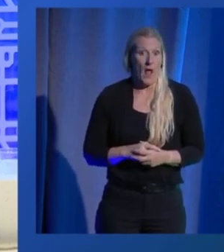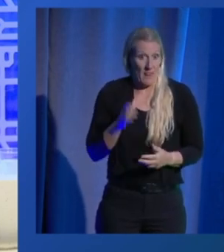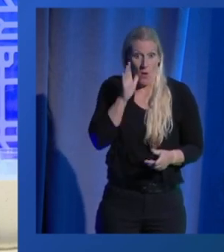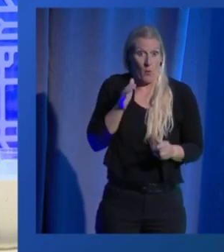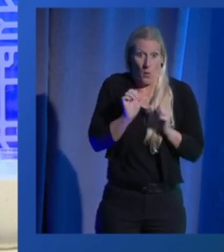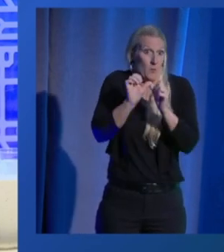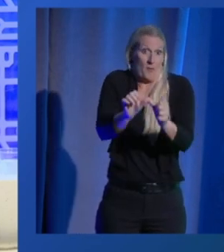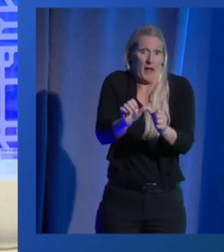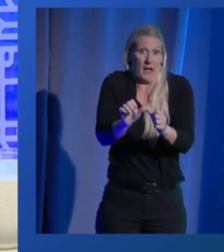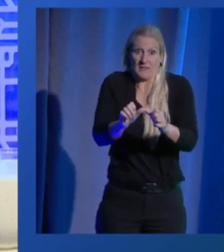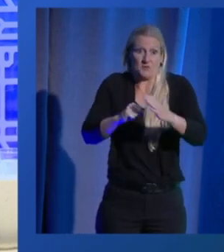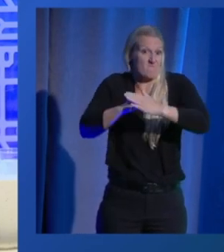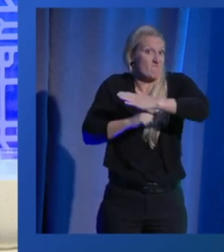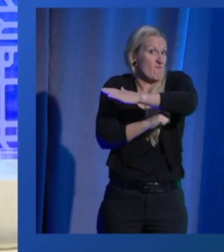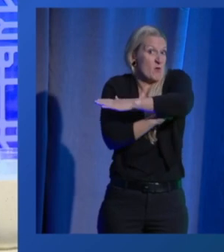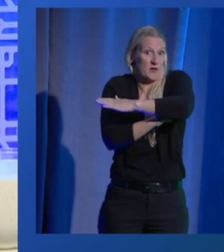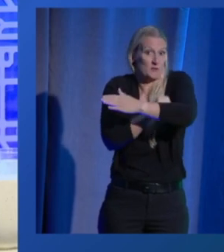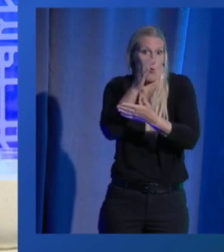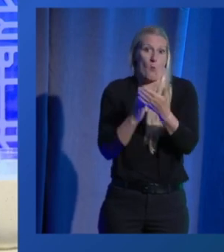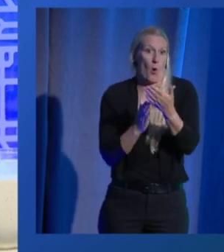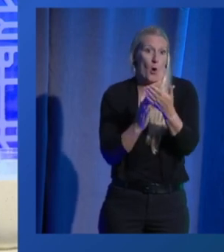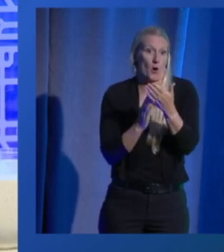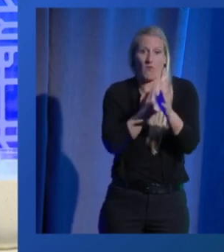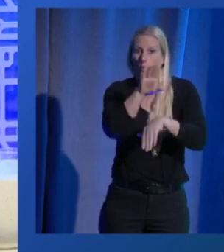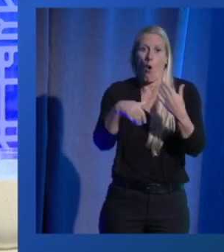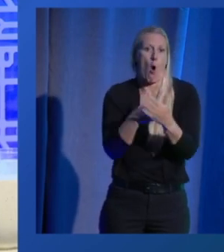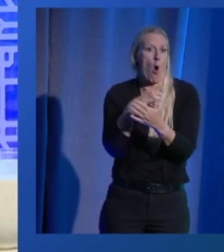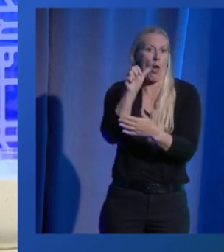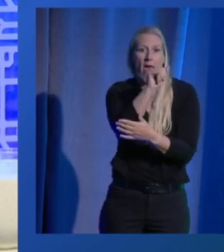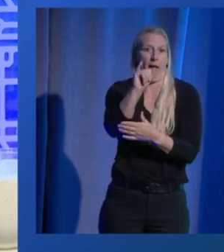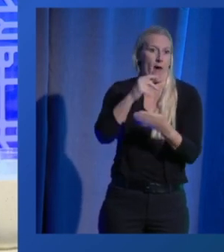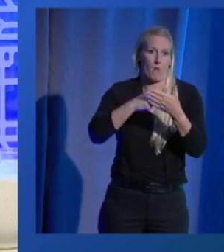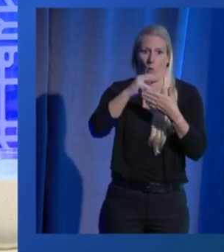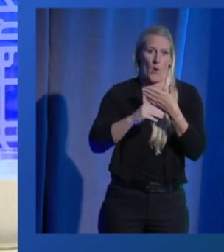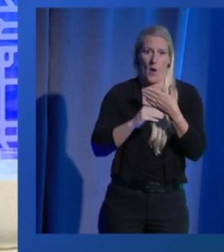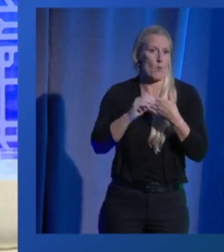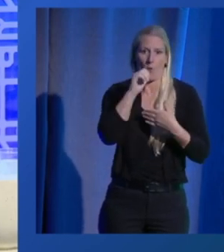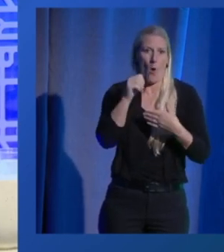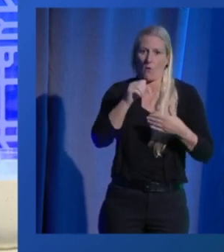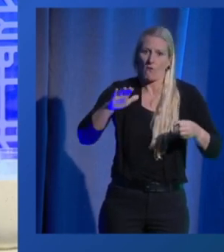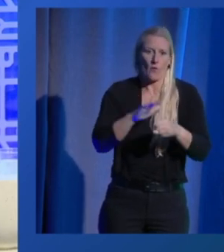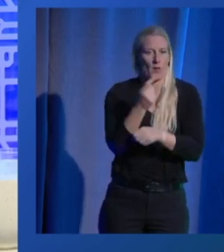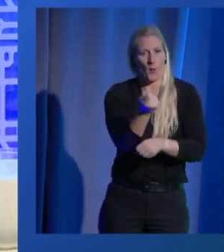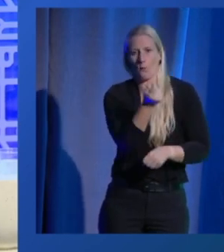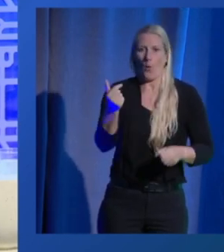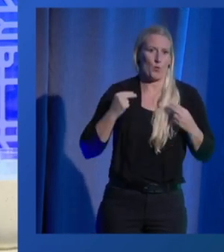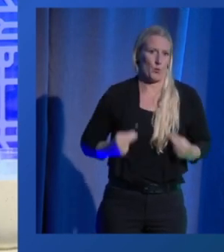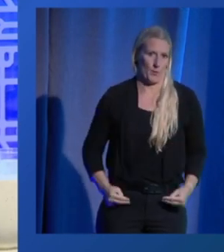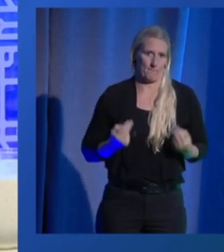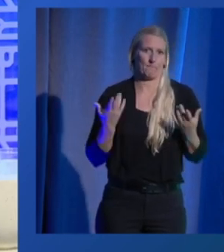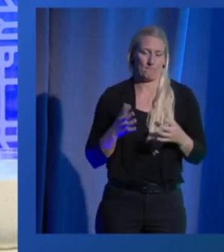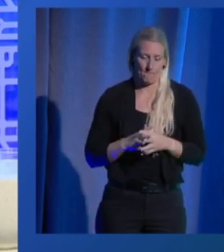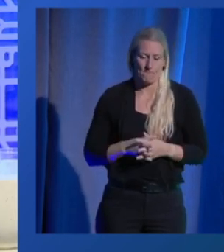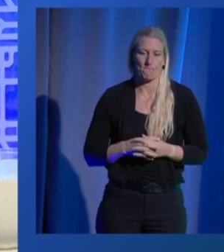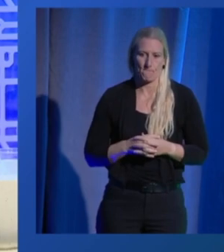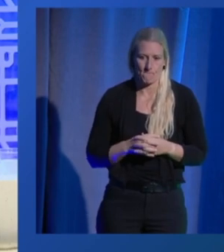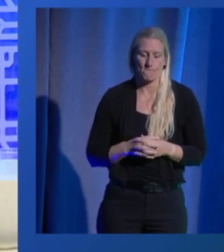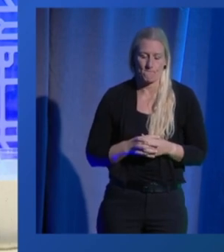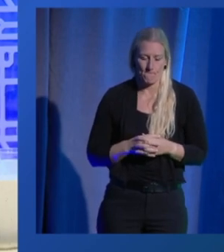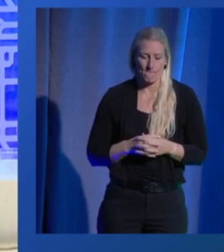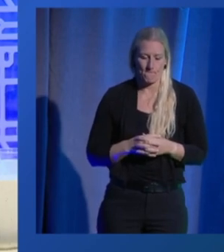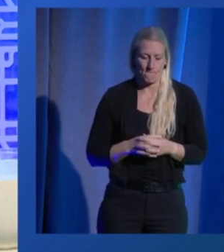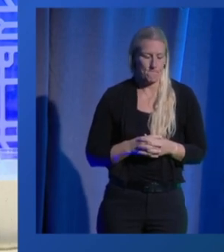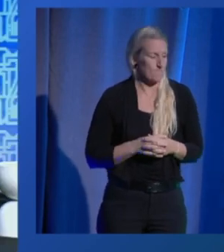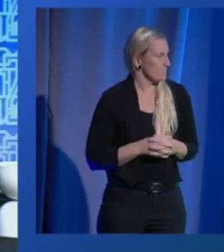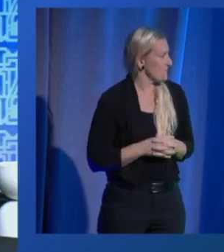um a foundational aspect of any AIML program within NGA and within the department